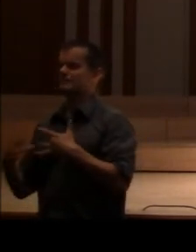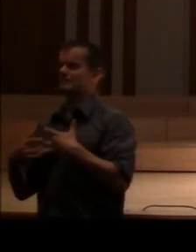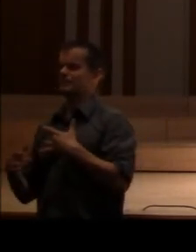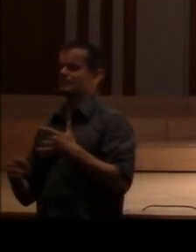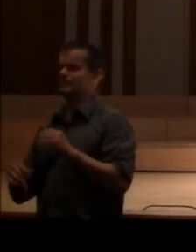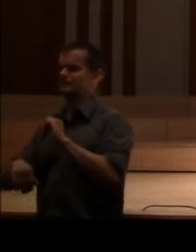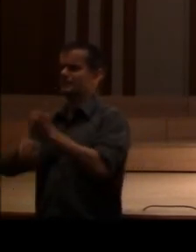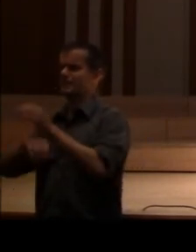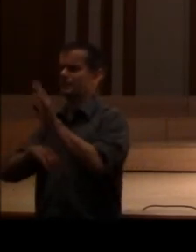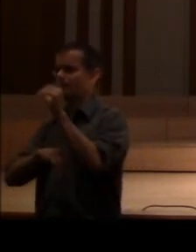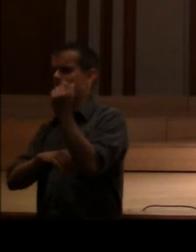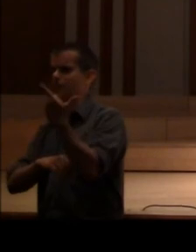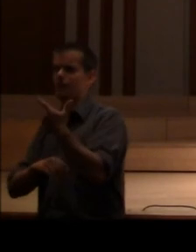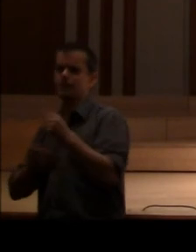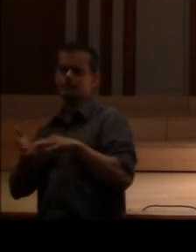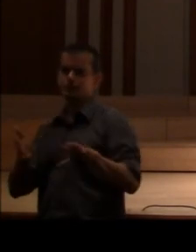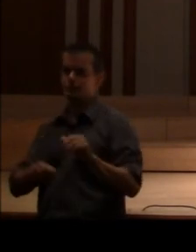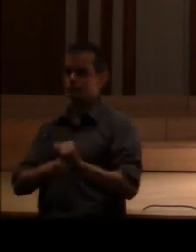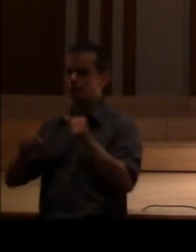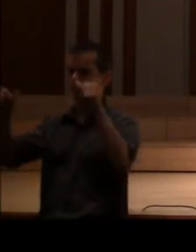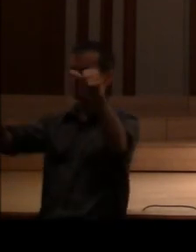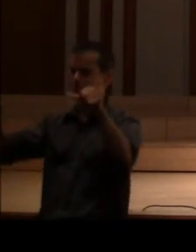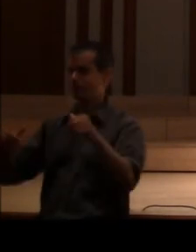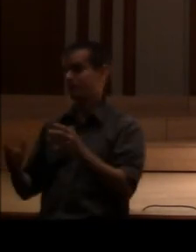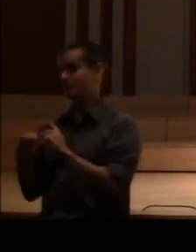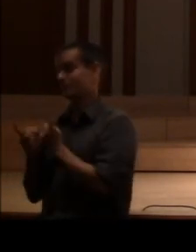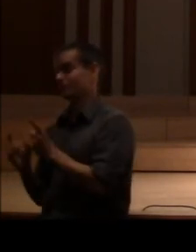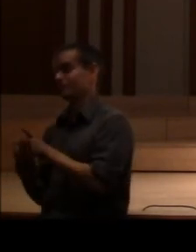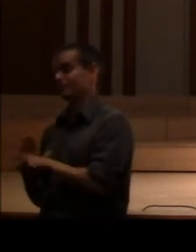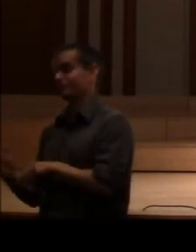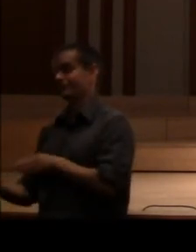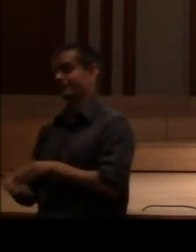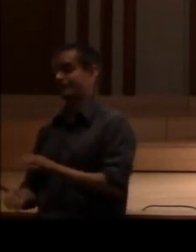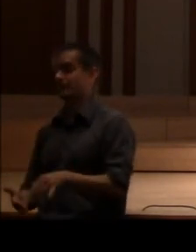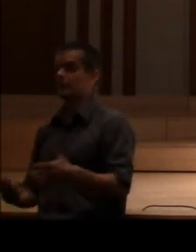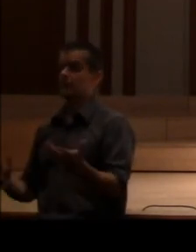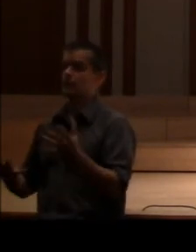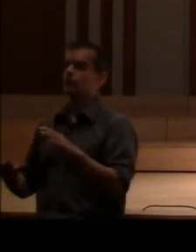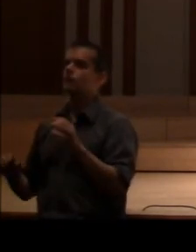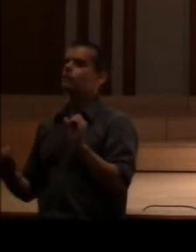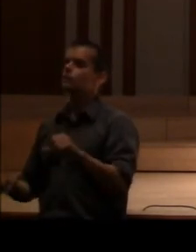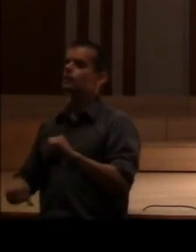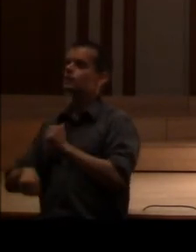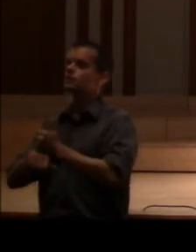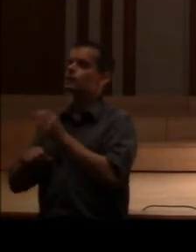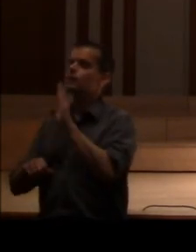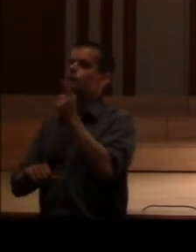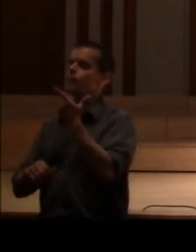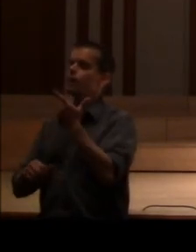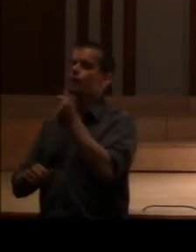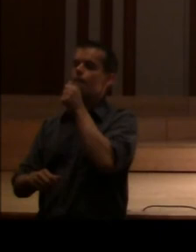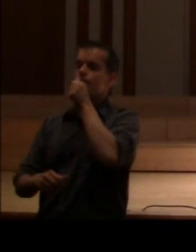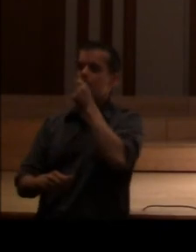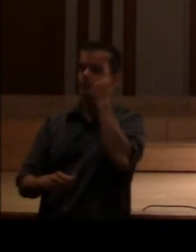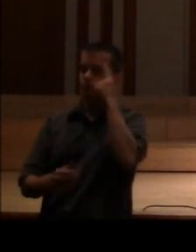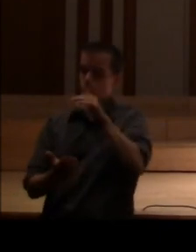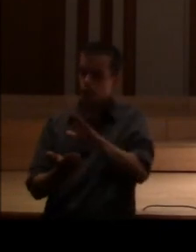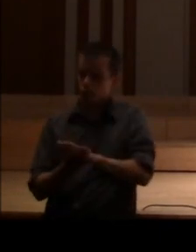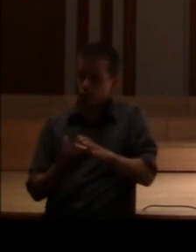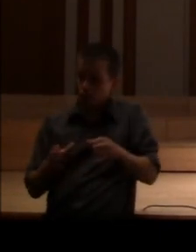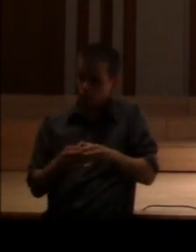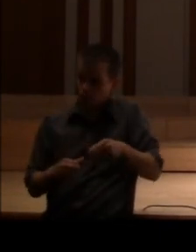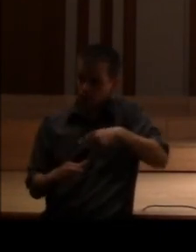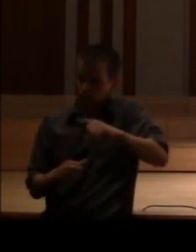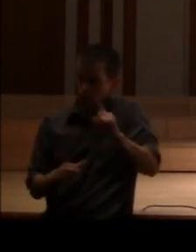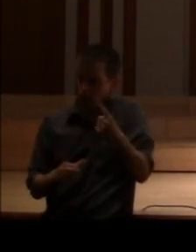there's district policy against that, very well might be, you could make a blog that would be private to, say, students in your school. And I think that